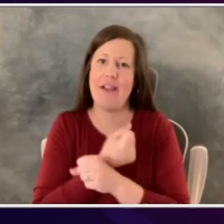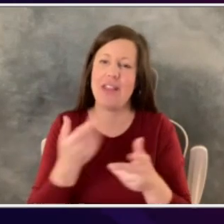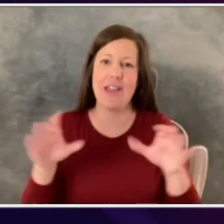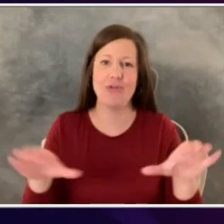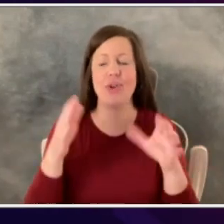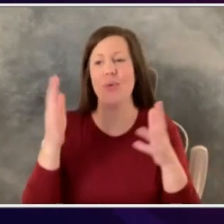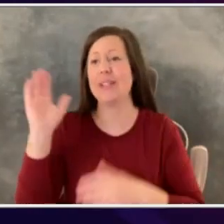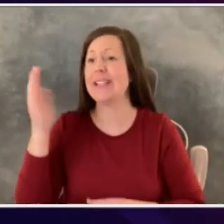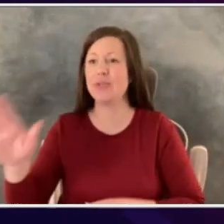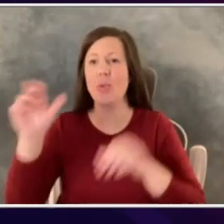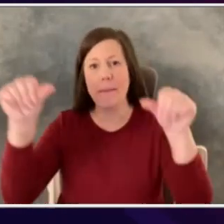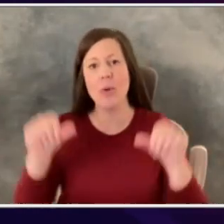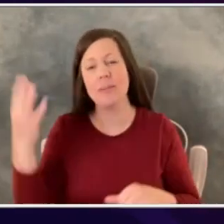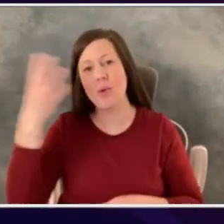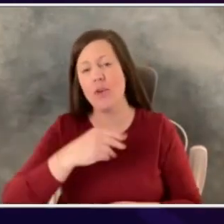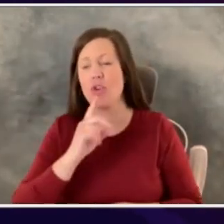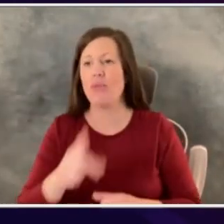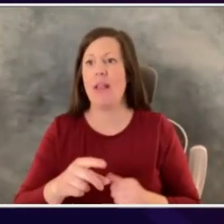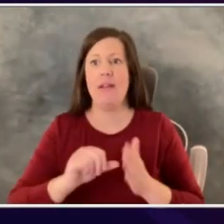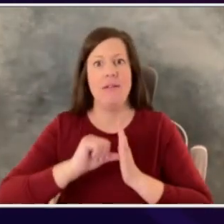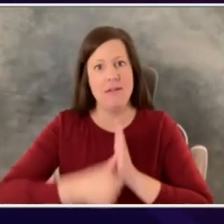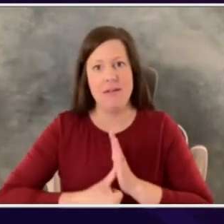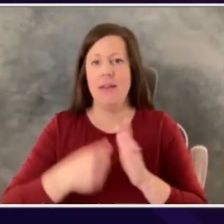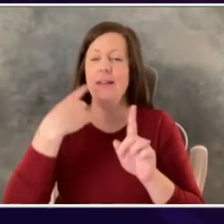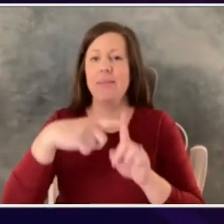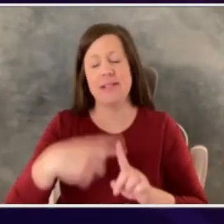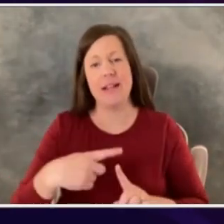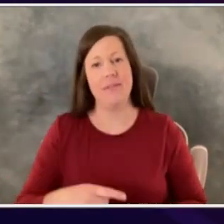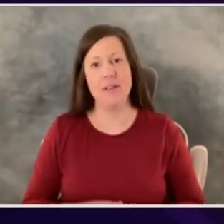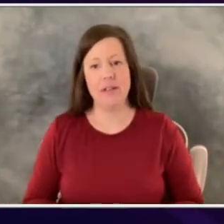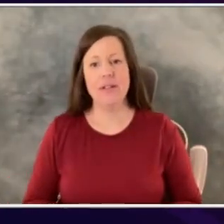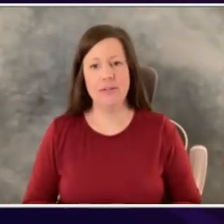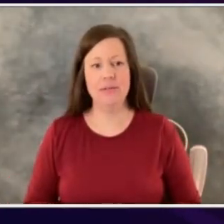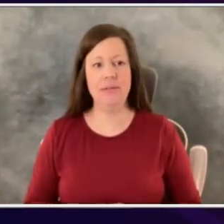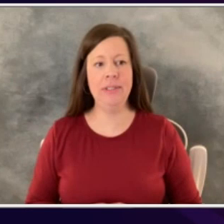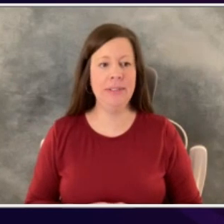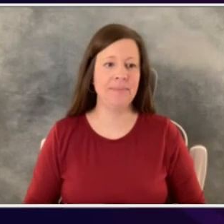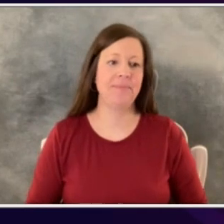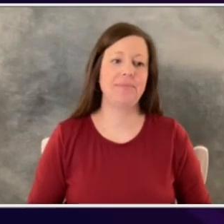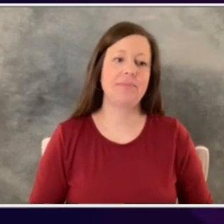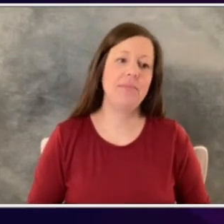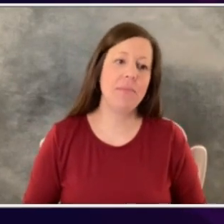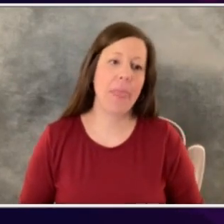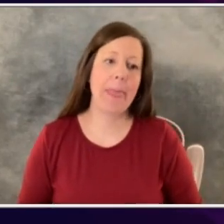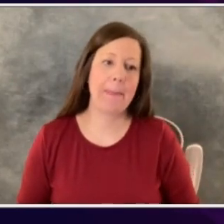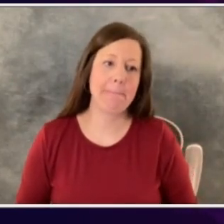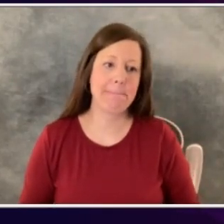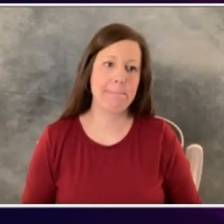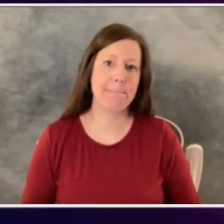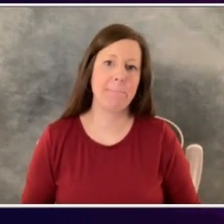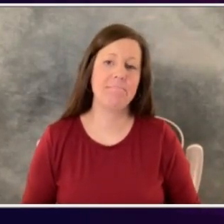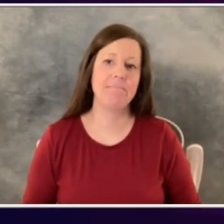and really highlight the positive. And so, there are, and as Michelle said, there are things we